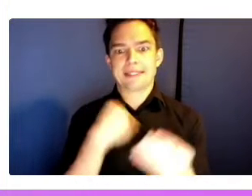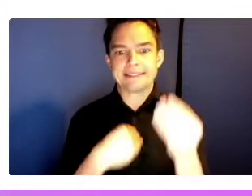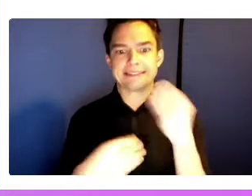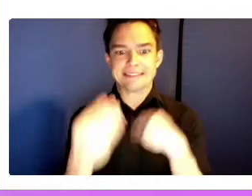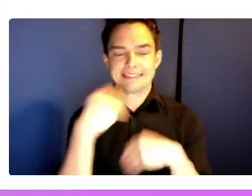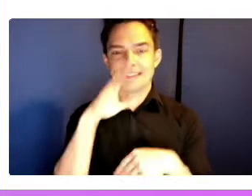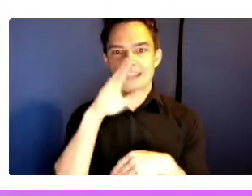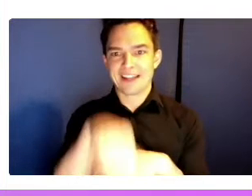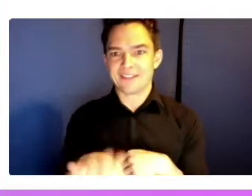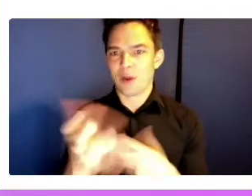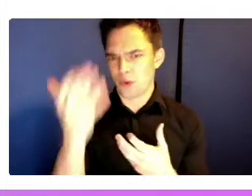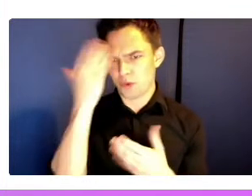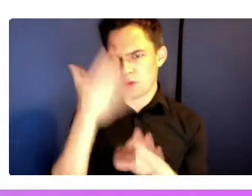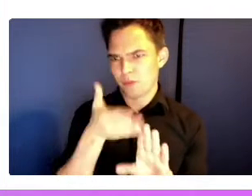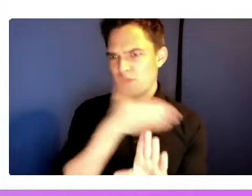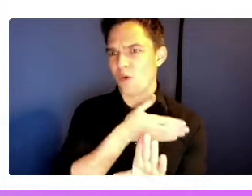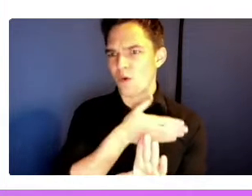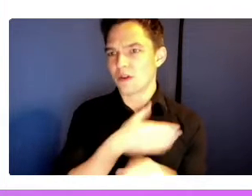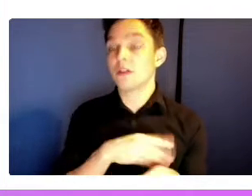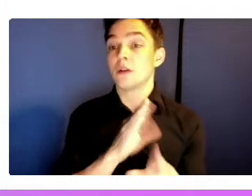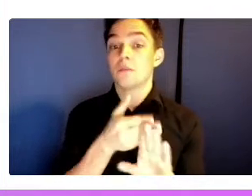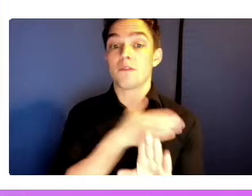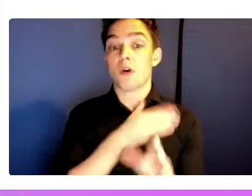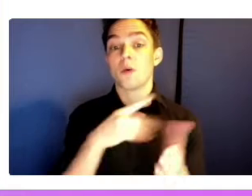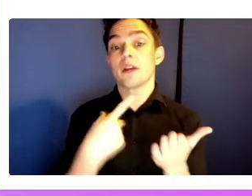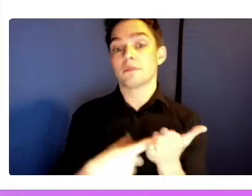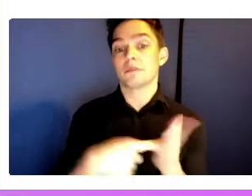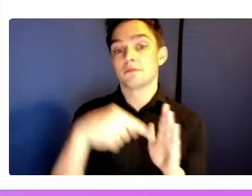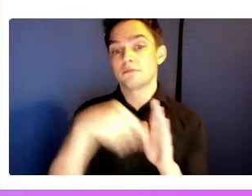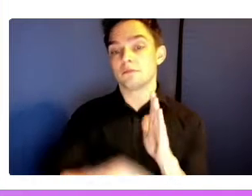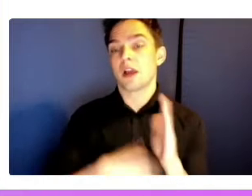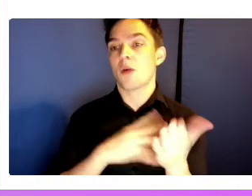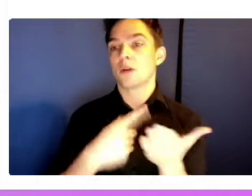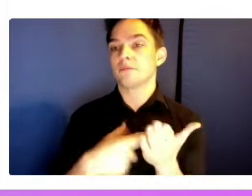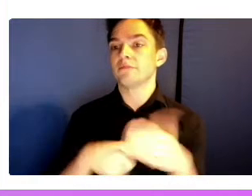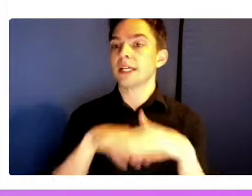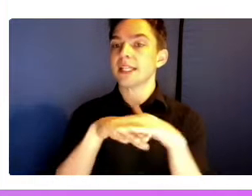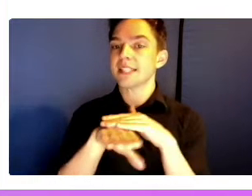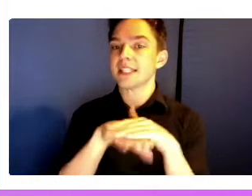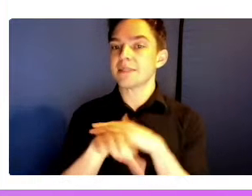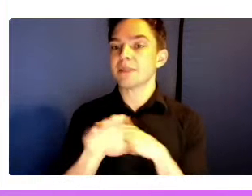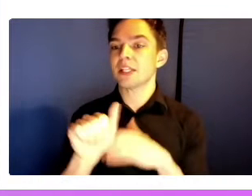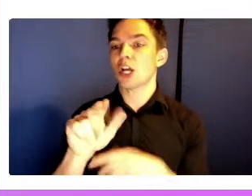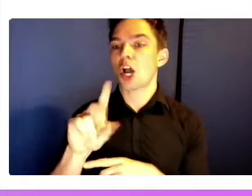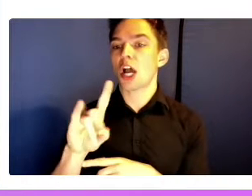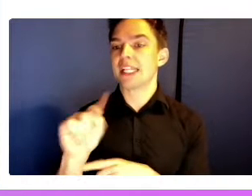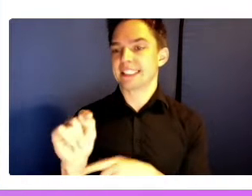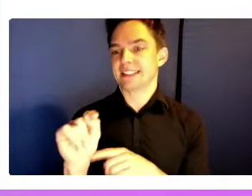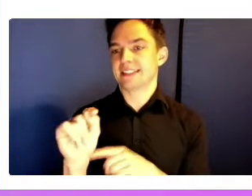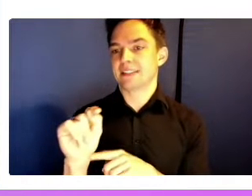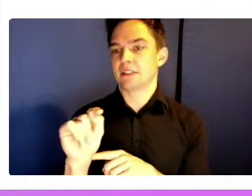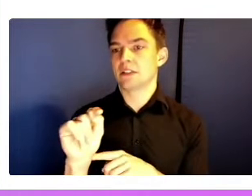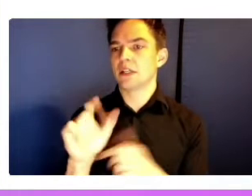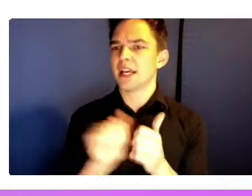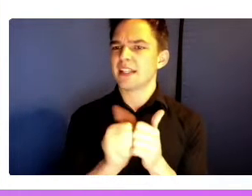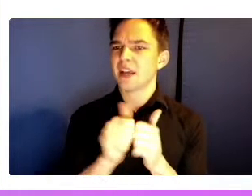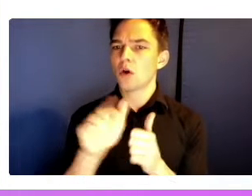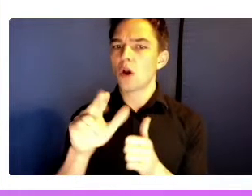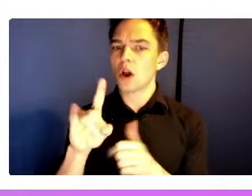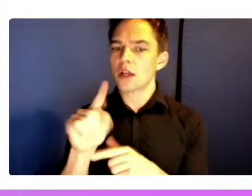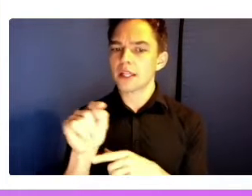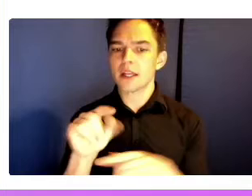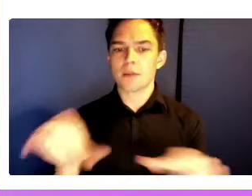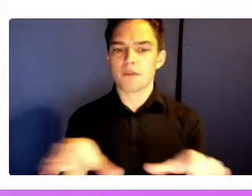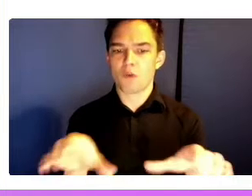So, before we get into this, I want to talk about accessibility audits, right? And understanding how audits are performed.